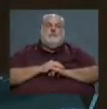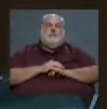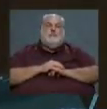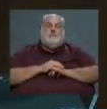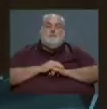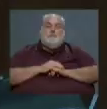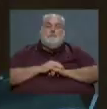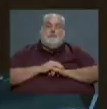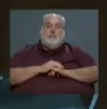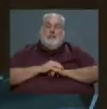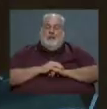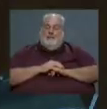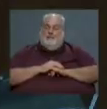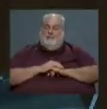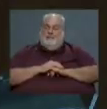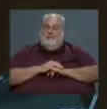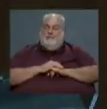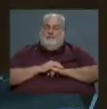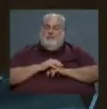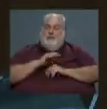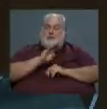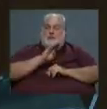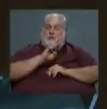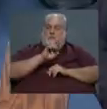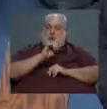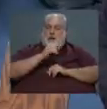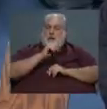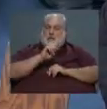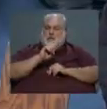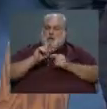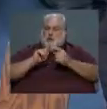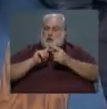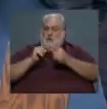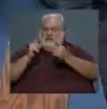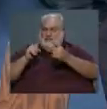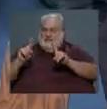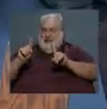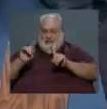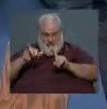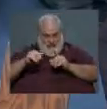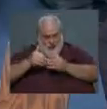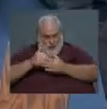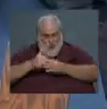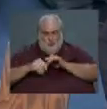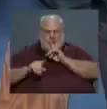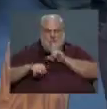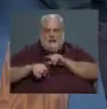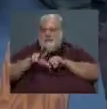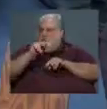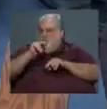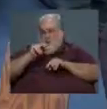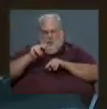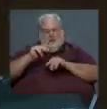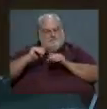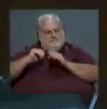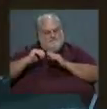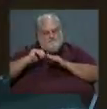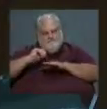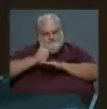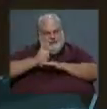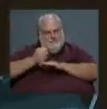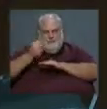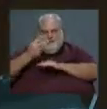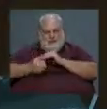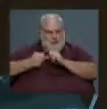I have a question about this Bridge to Success. Is that a new one? No, Bridge to Success has been with us for a long time. They're out in Southwest. Okay, and then St.